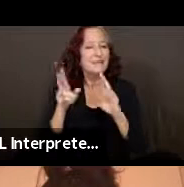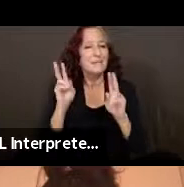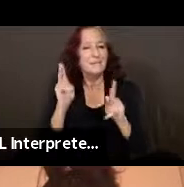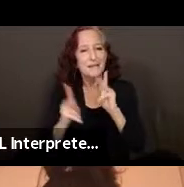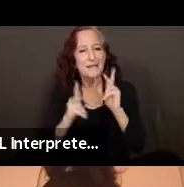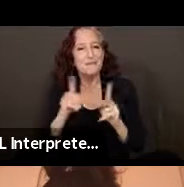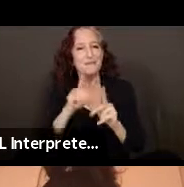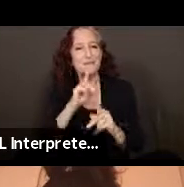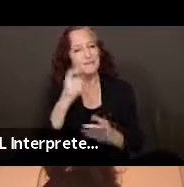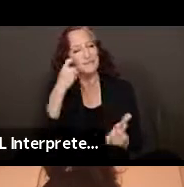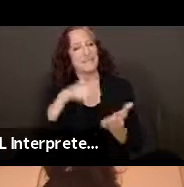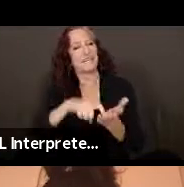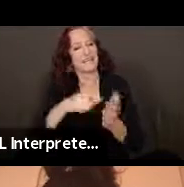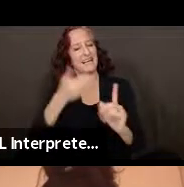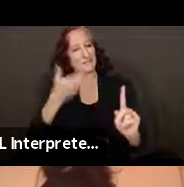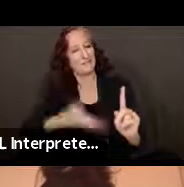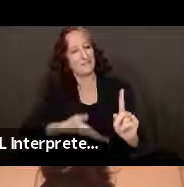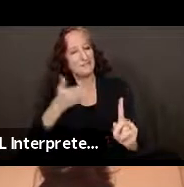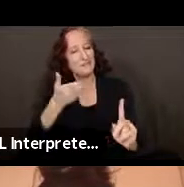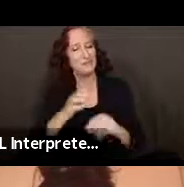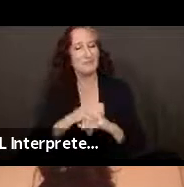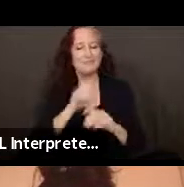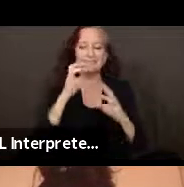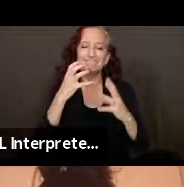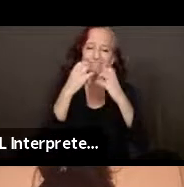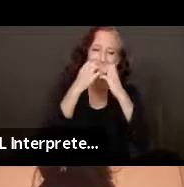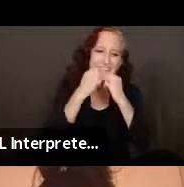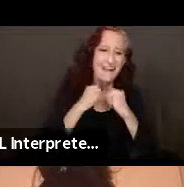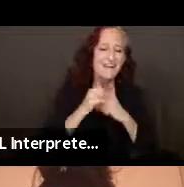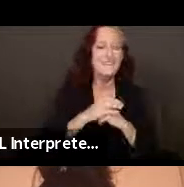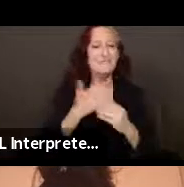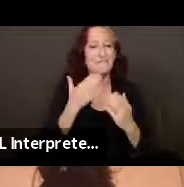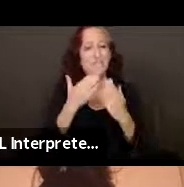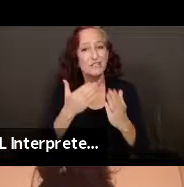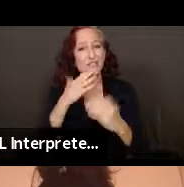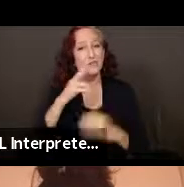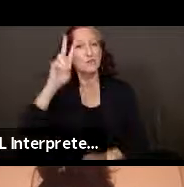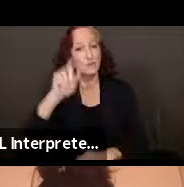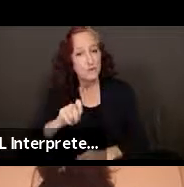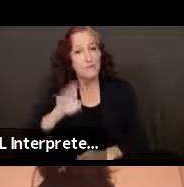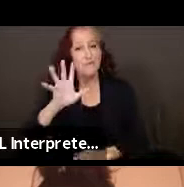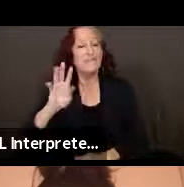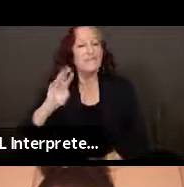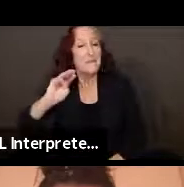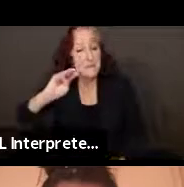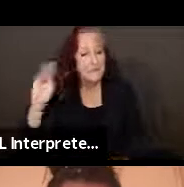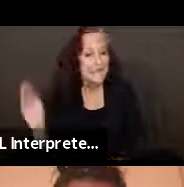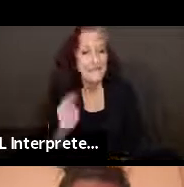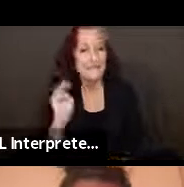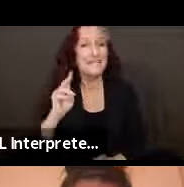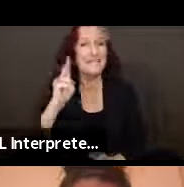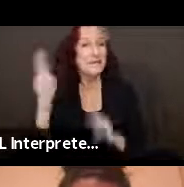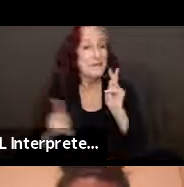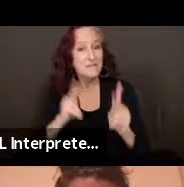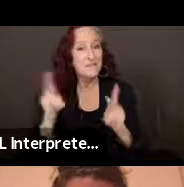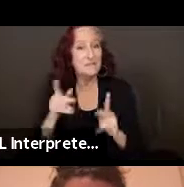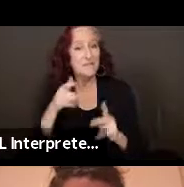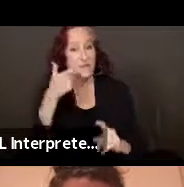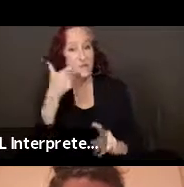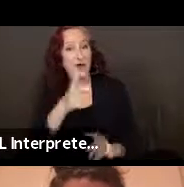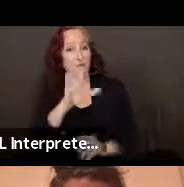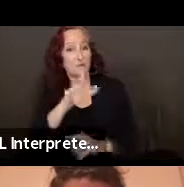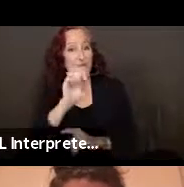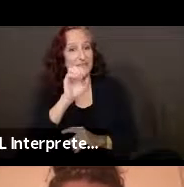who you are and the inspiration, on behalf of the 2.5 million people who have watched your TED Talk, and let that grow